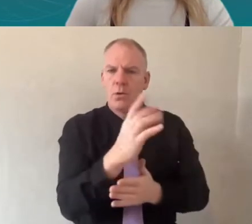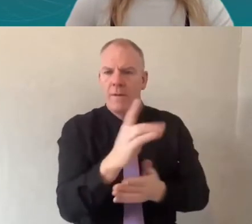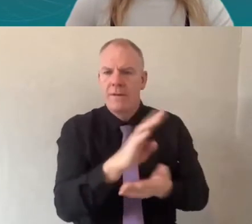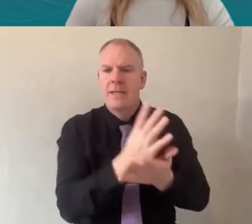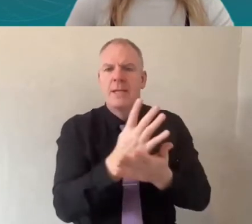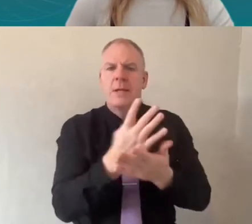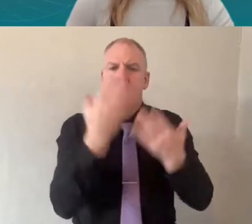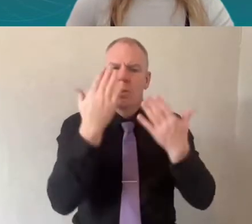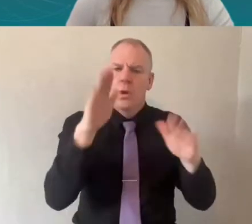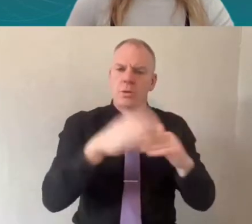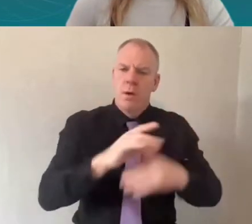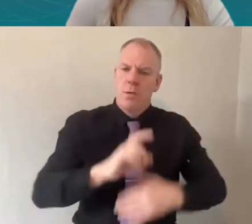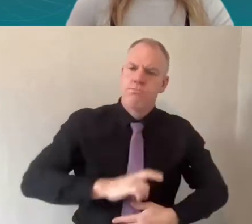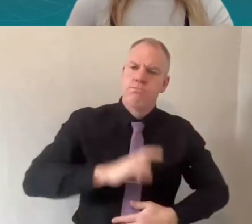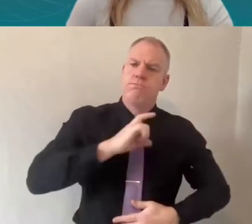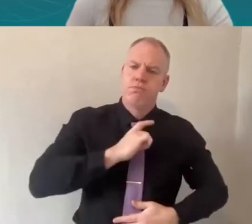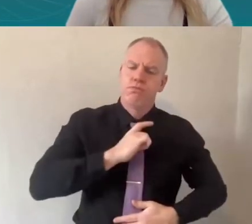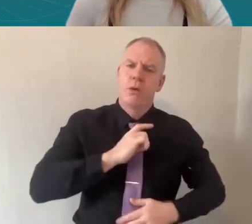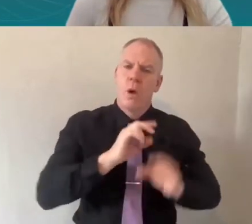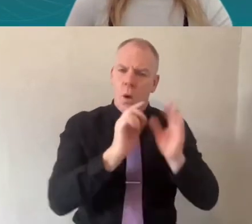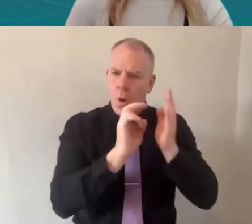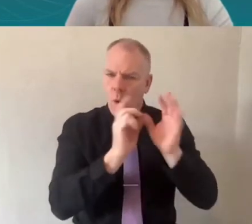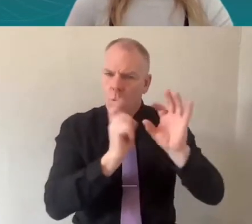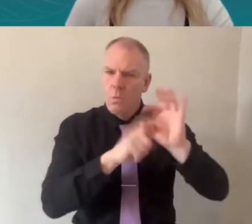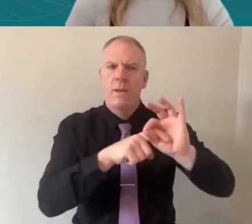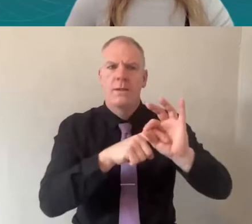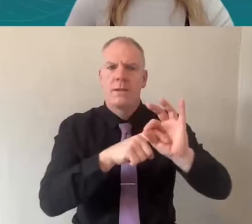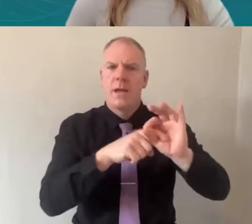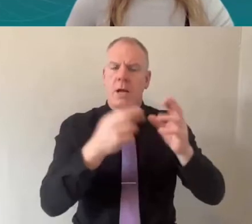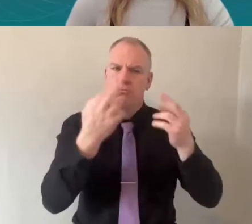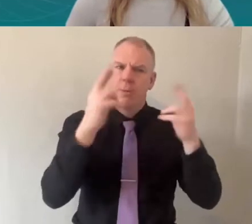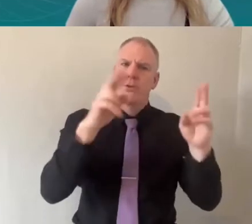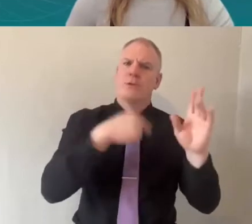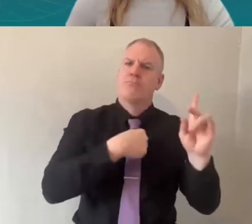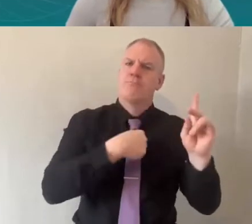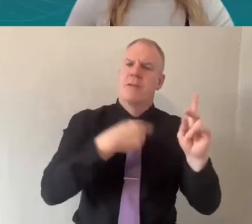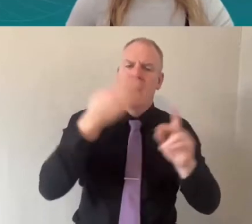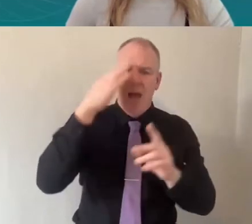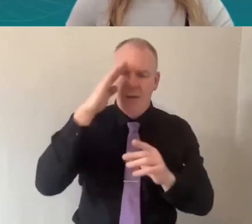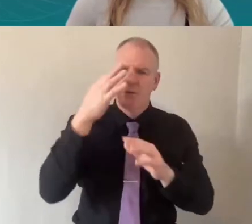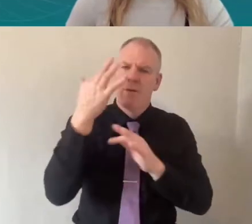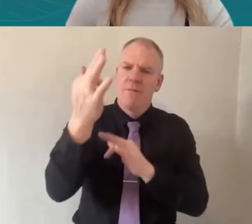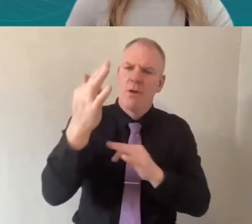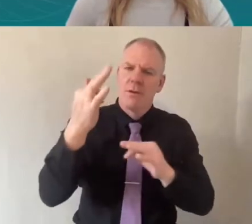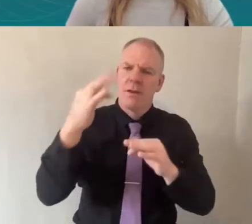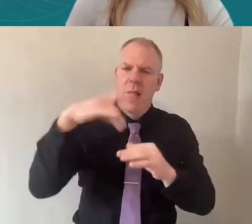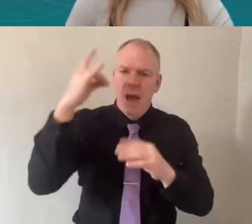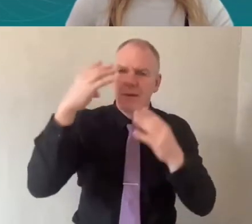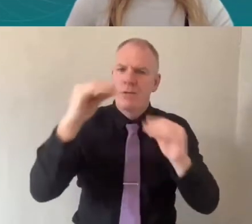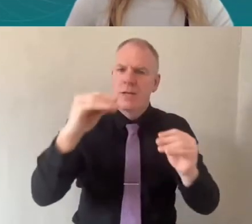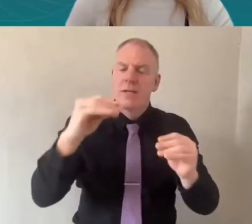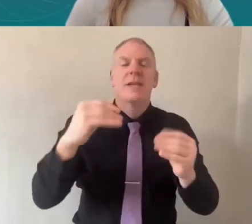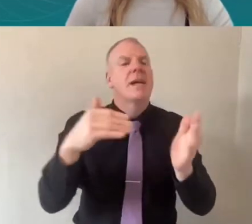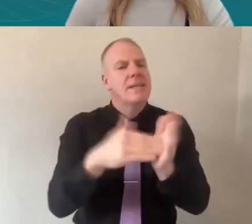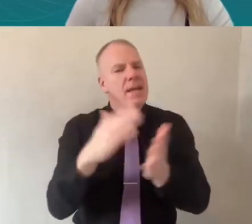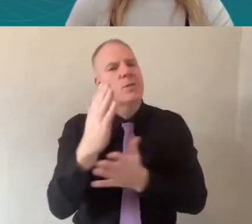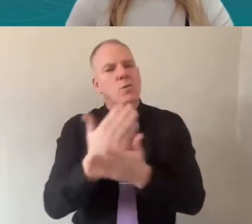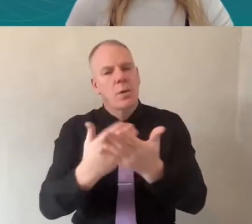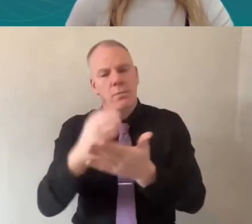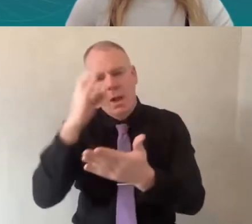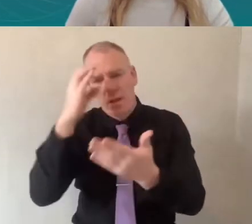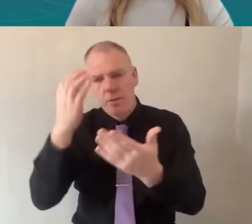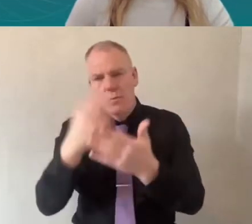continuing confidence in the quality and reputation of Irish further and higher education and training despite the physical closure of